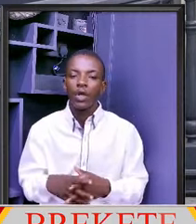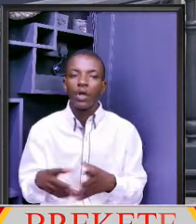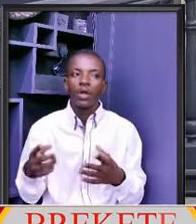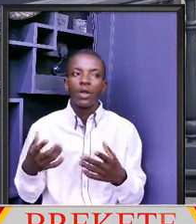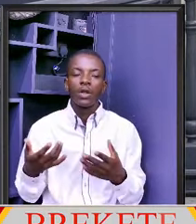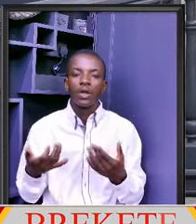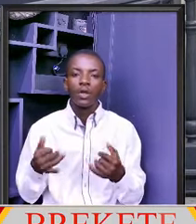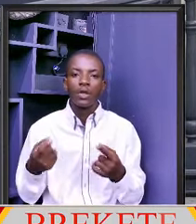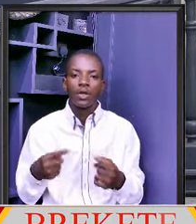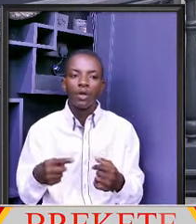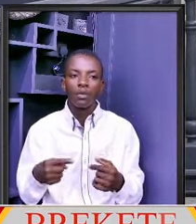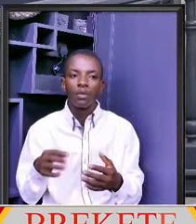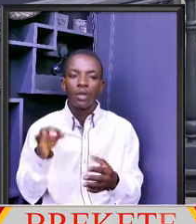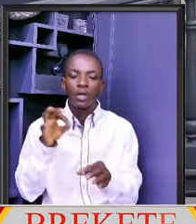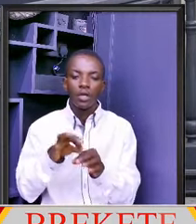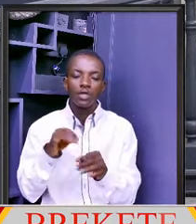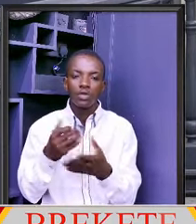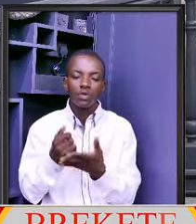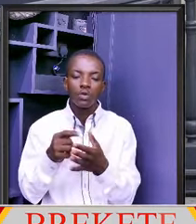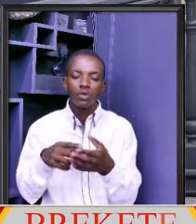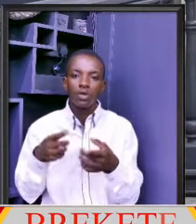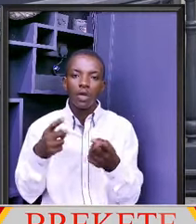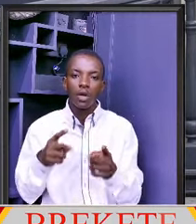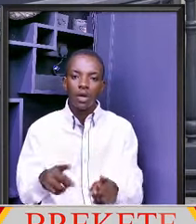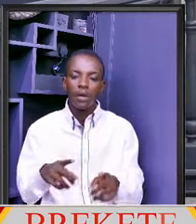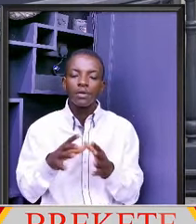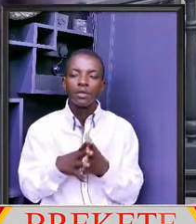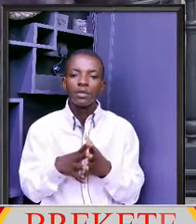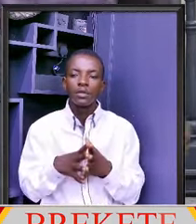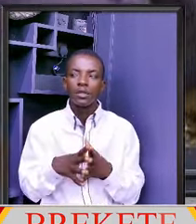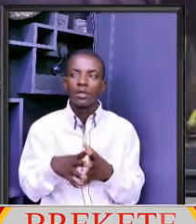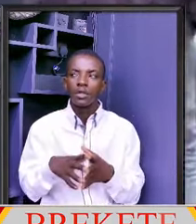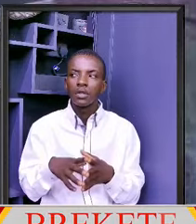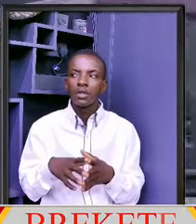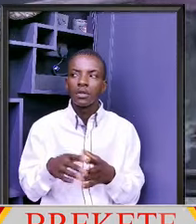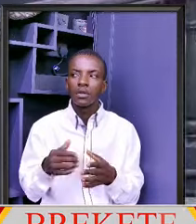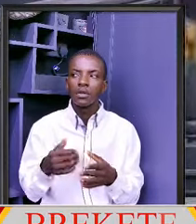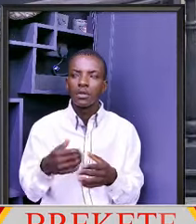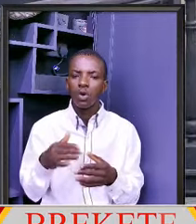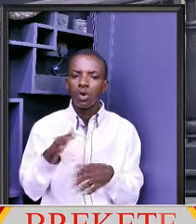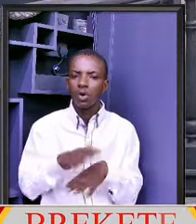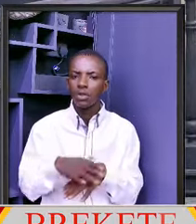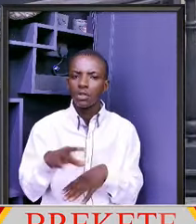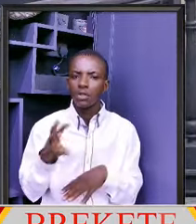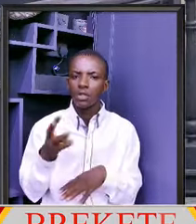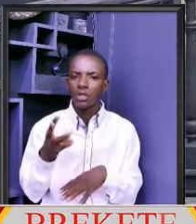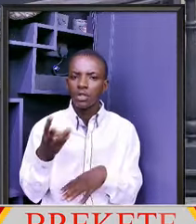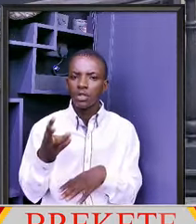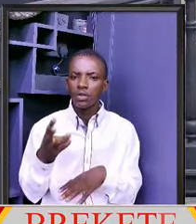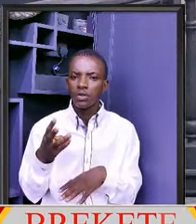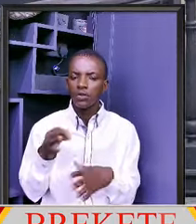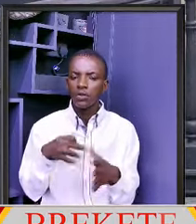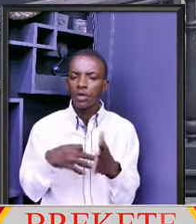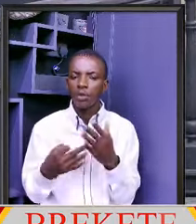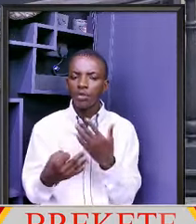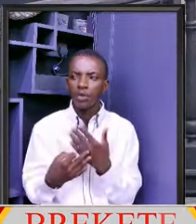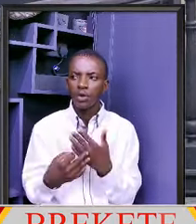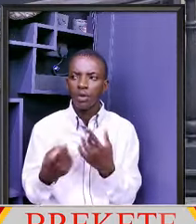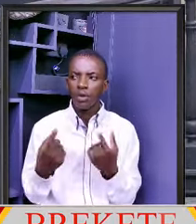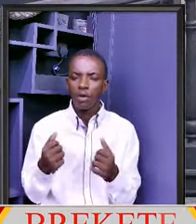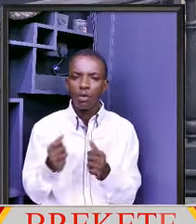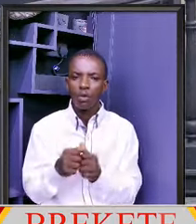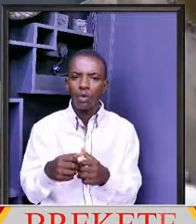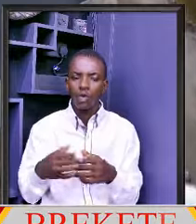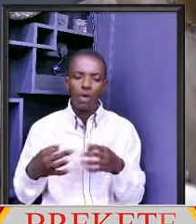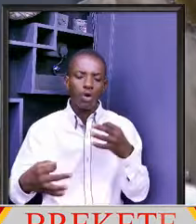They came, election supposed to take place, I think on 16th of February. he came